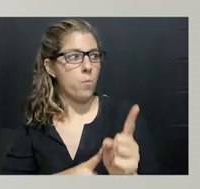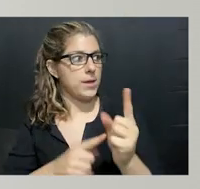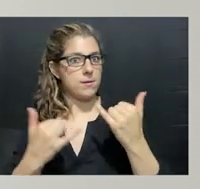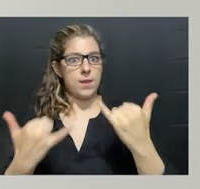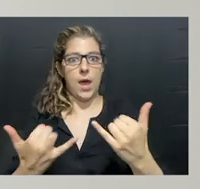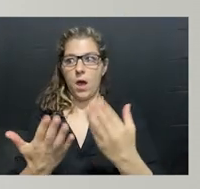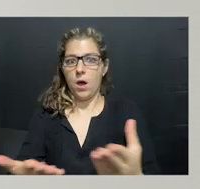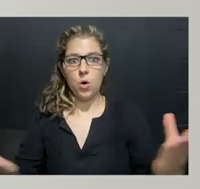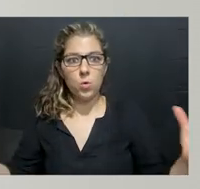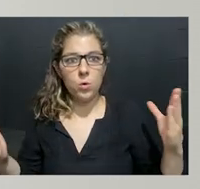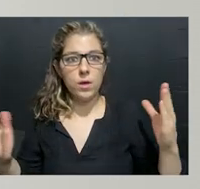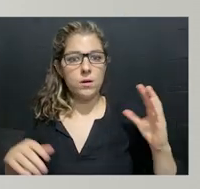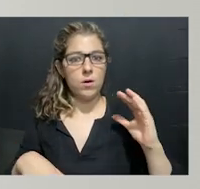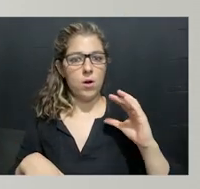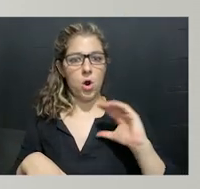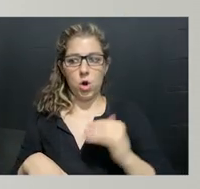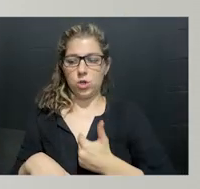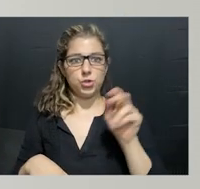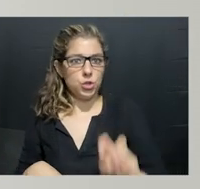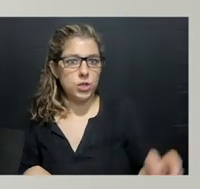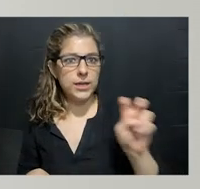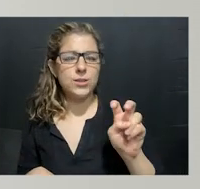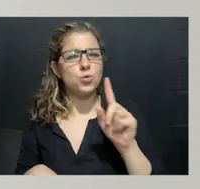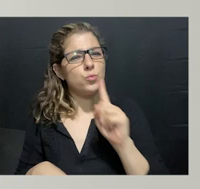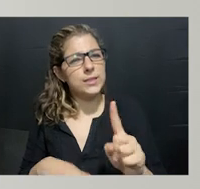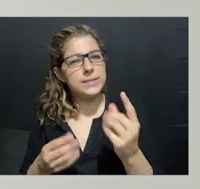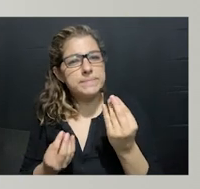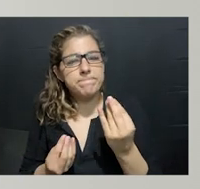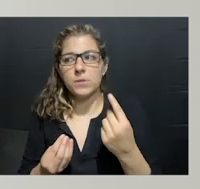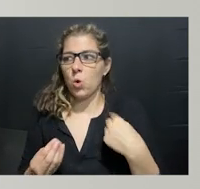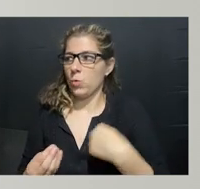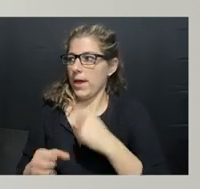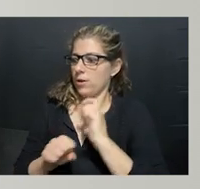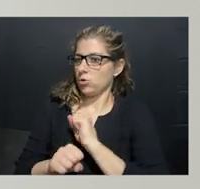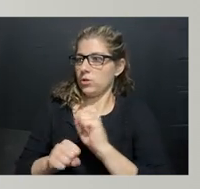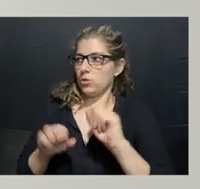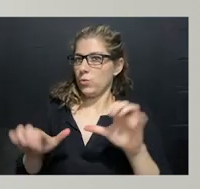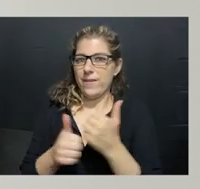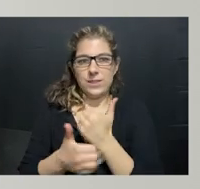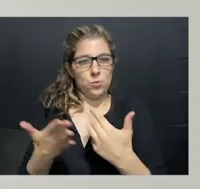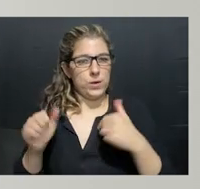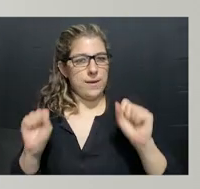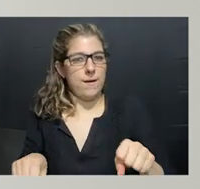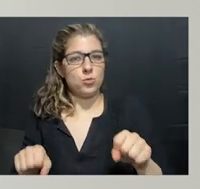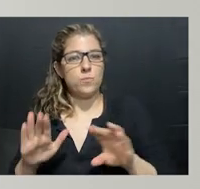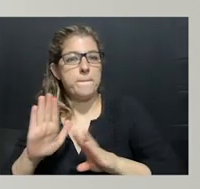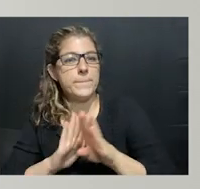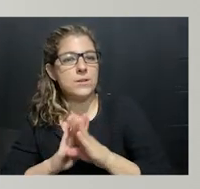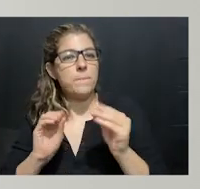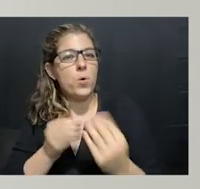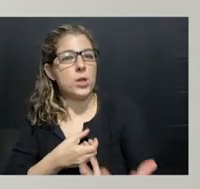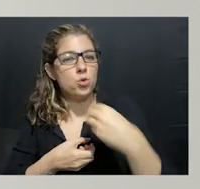arrived in the trajectory of our journey, and to ask ourselves whether or not we were actually doing all we could to build a more